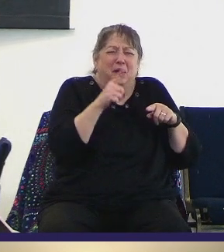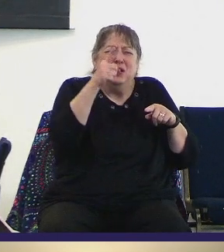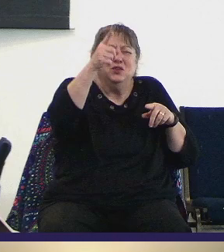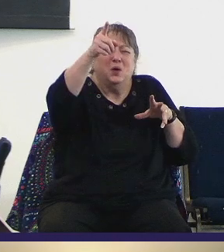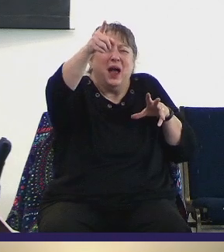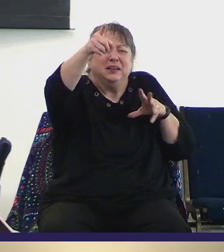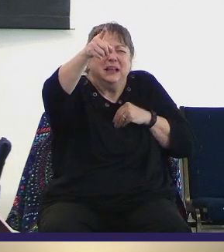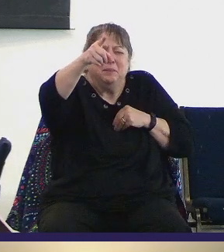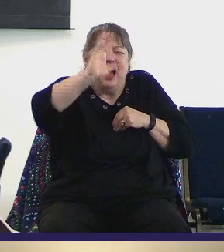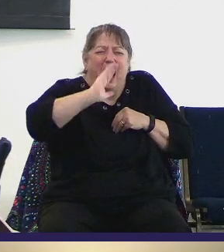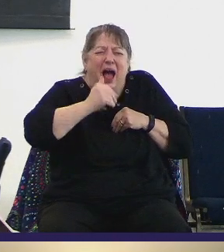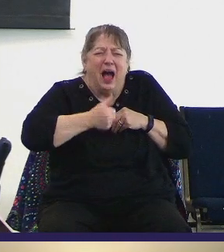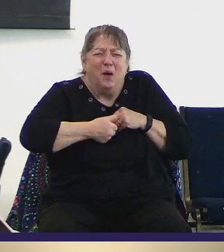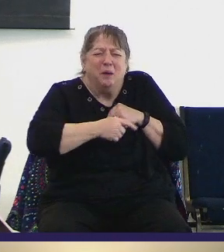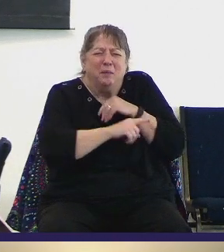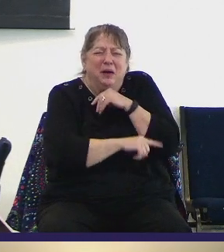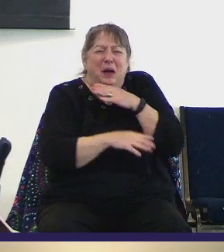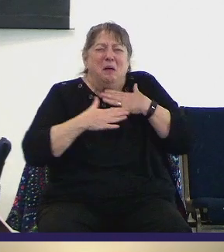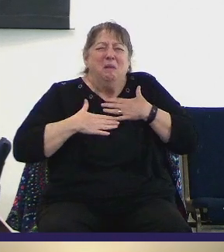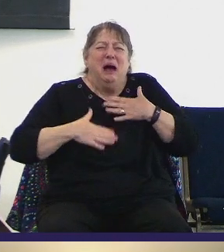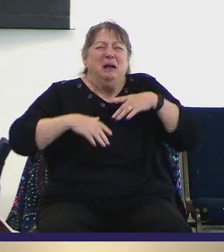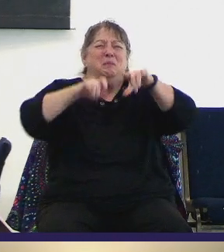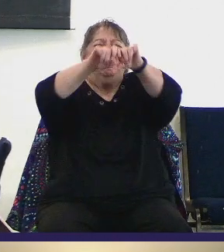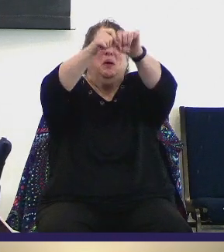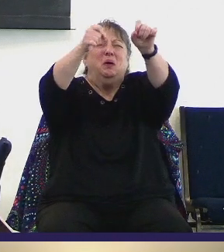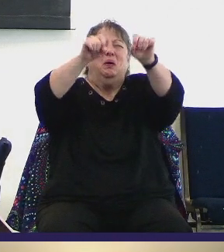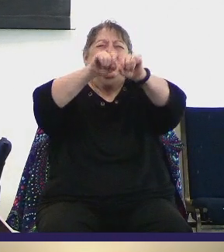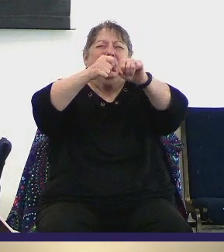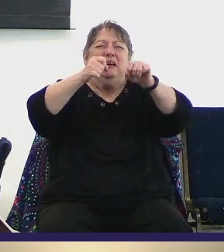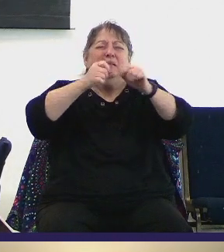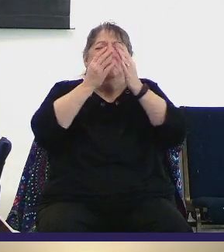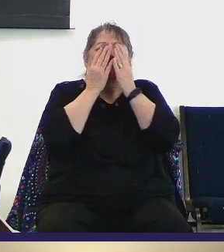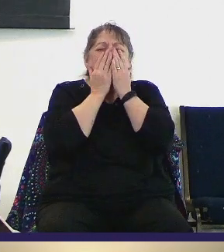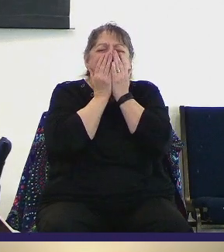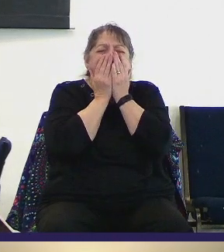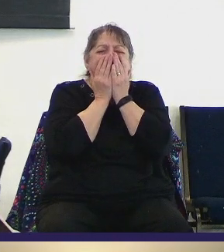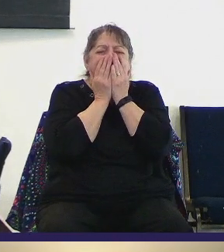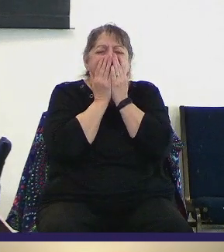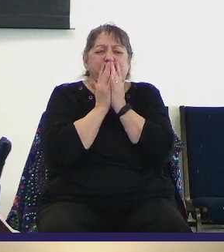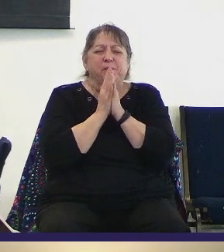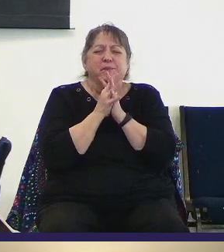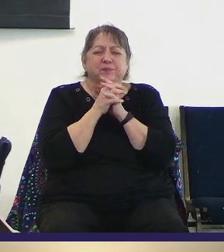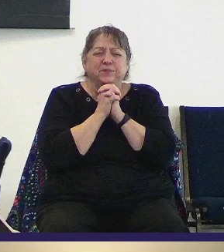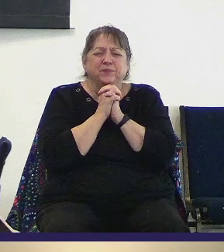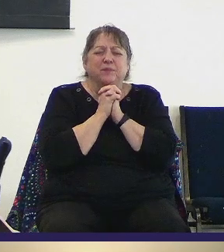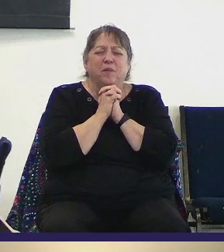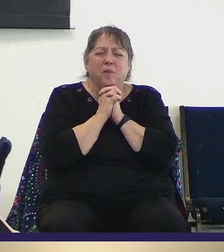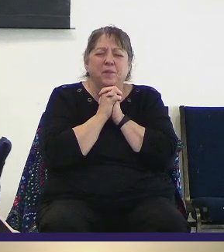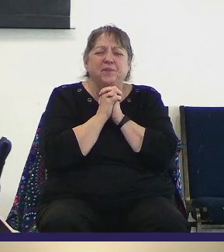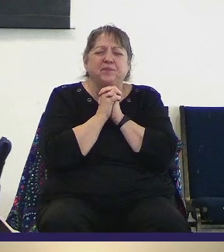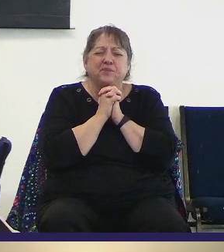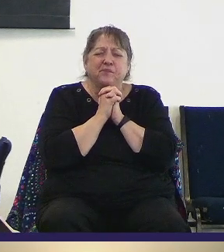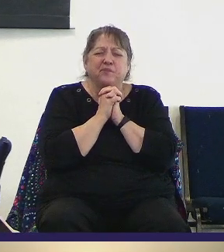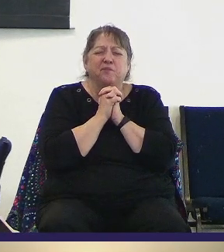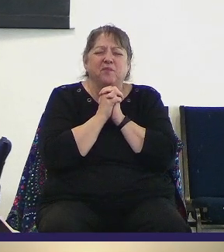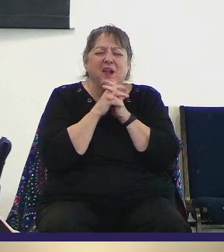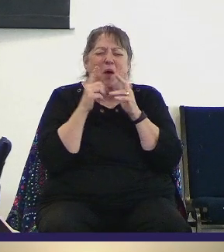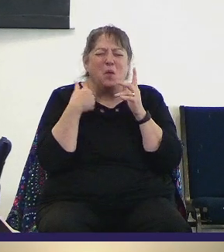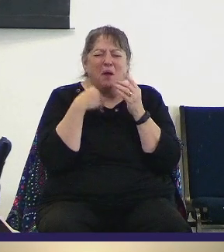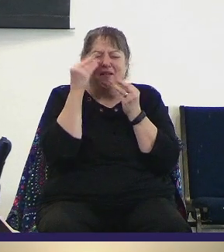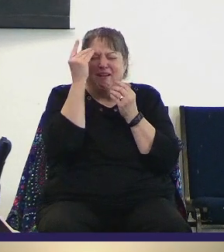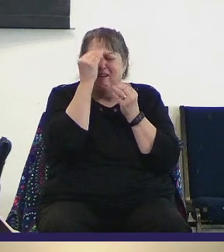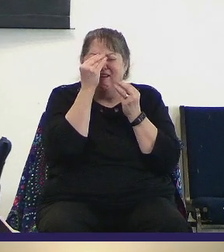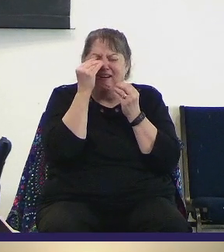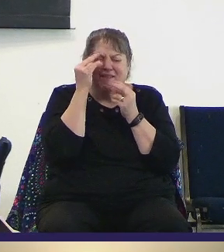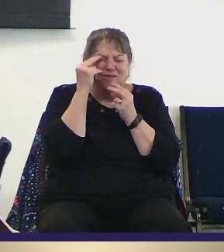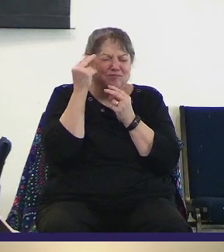for us, Lord. Your body was broken, Lord. And Lord, as we, Lord, just meditate on that and